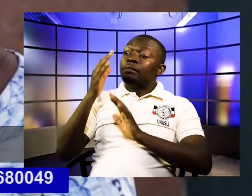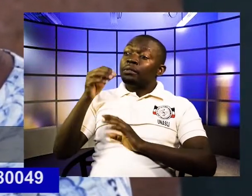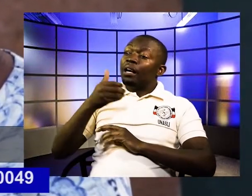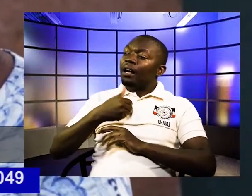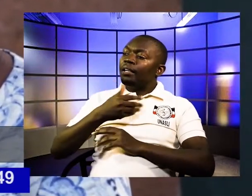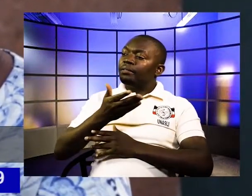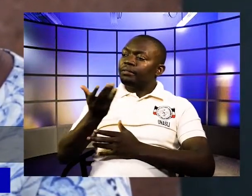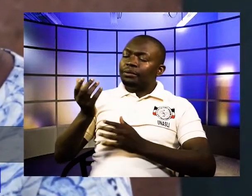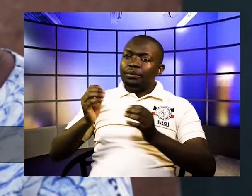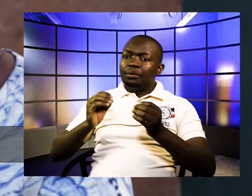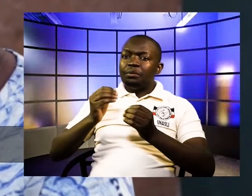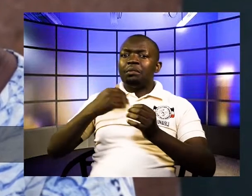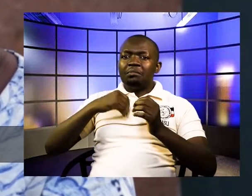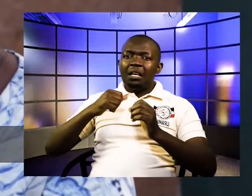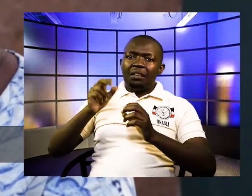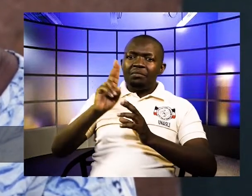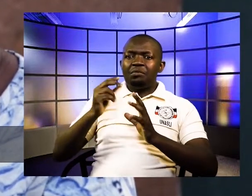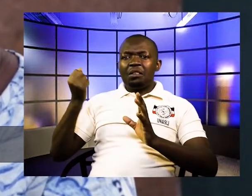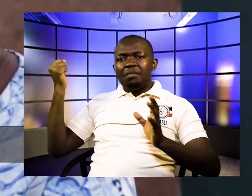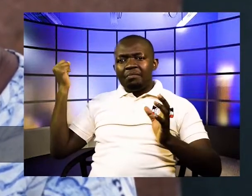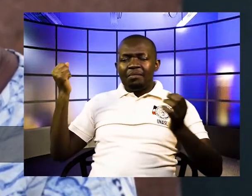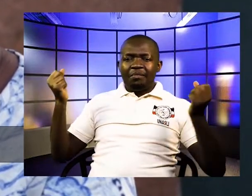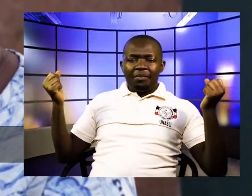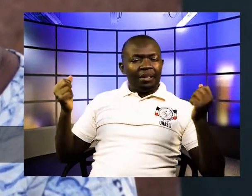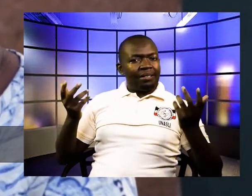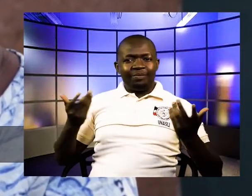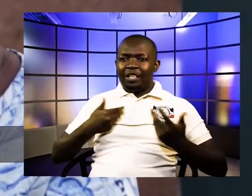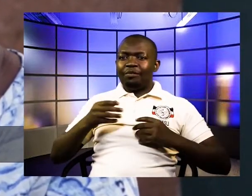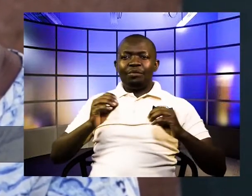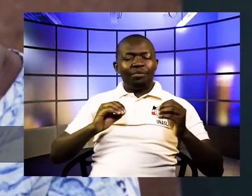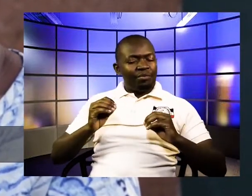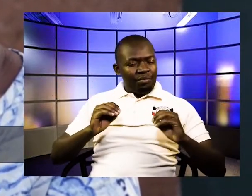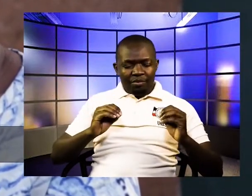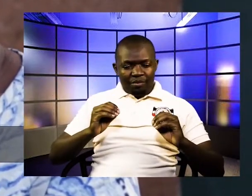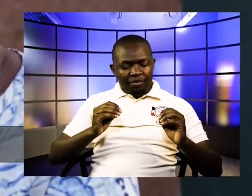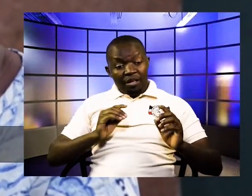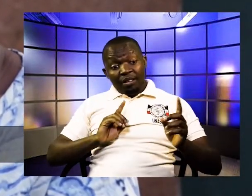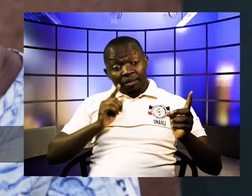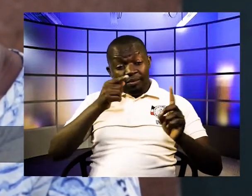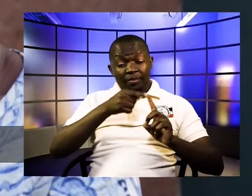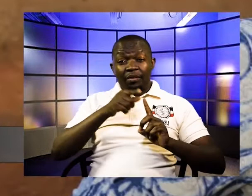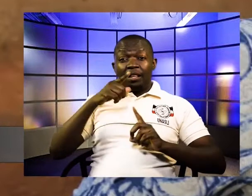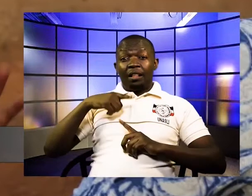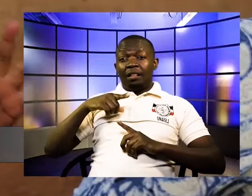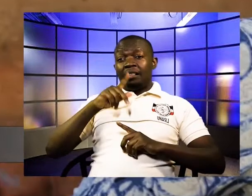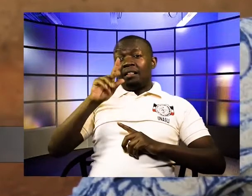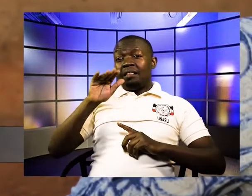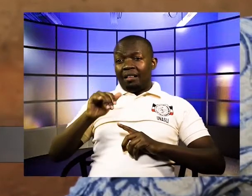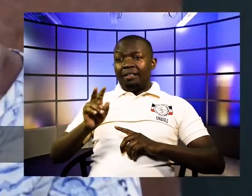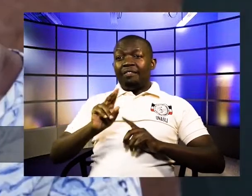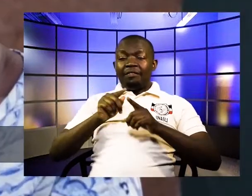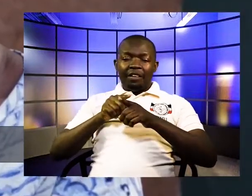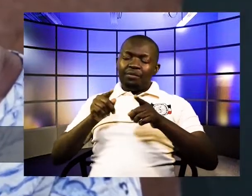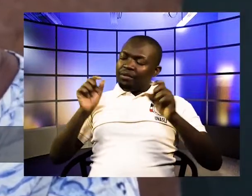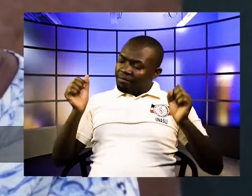Tewali kyakulwanyisa omulabe kyaweesa. Eri lucky wadde gwe. Ekinaaba